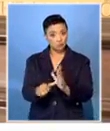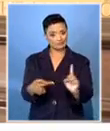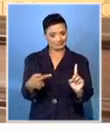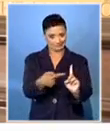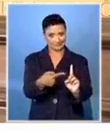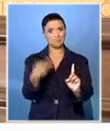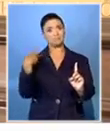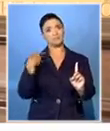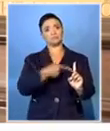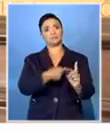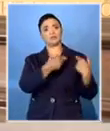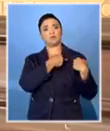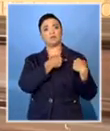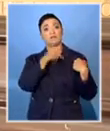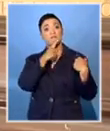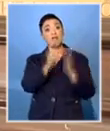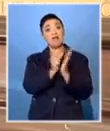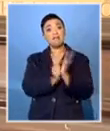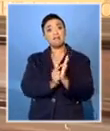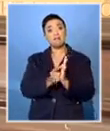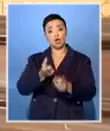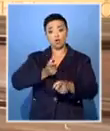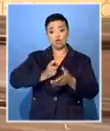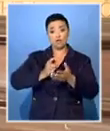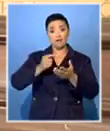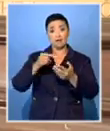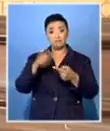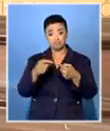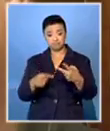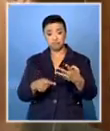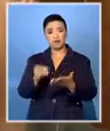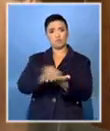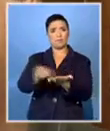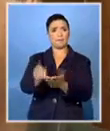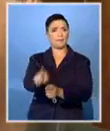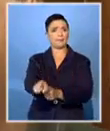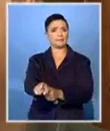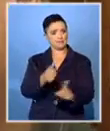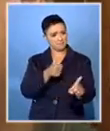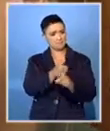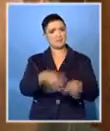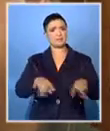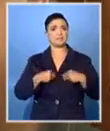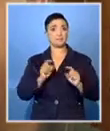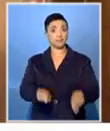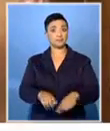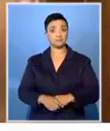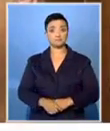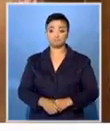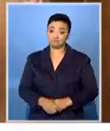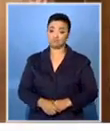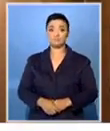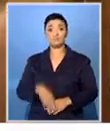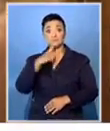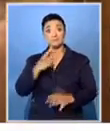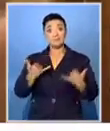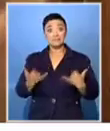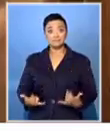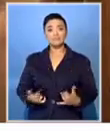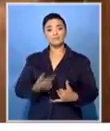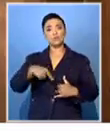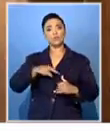pay the cost of all the legal costs, and she must take the blame for all of this. The fact is that the groundwork has now been laid for us to